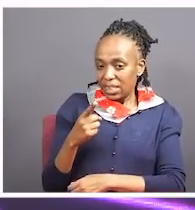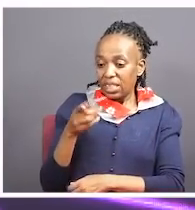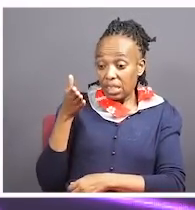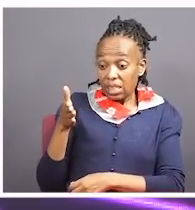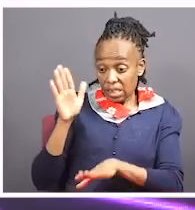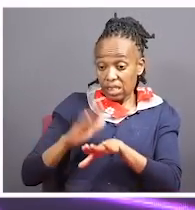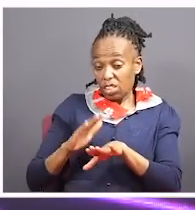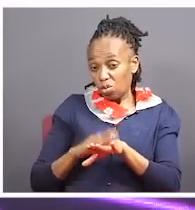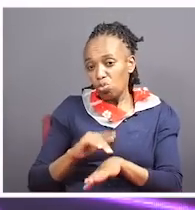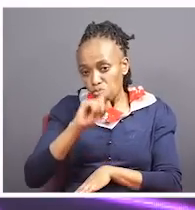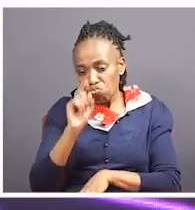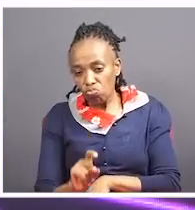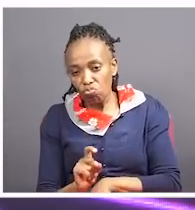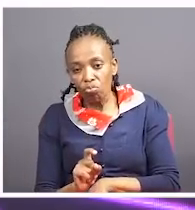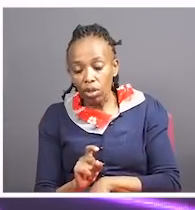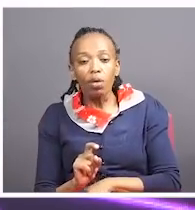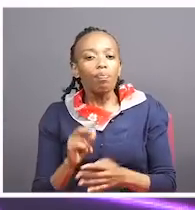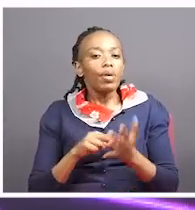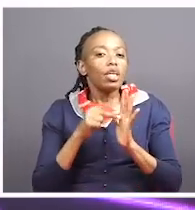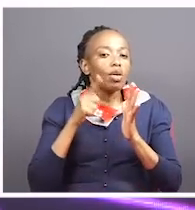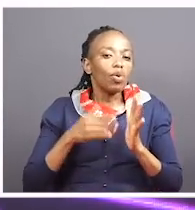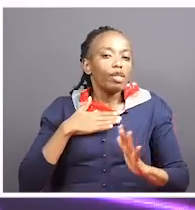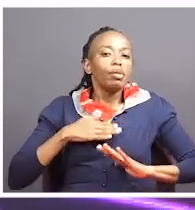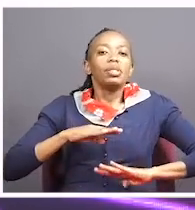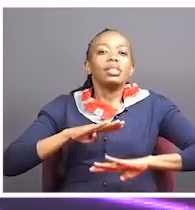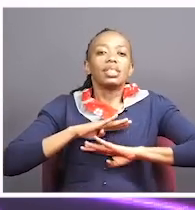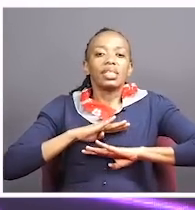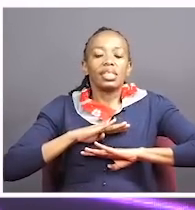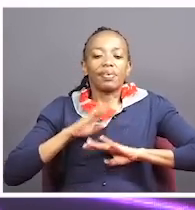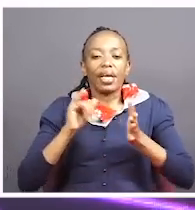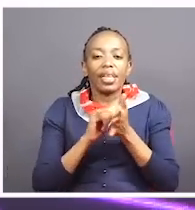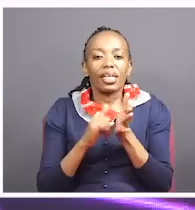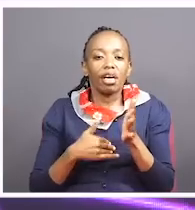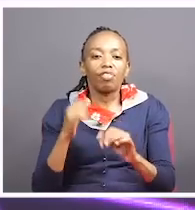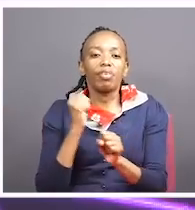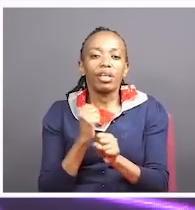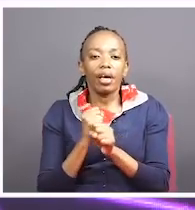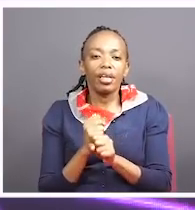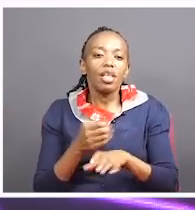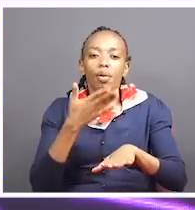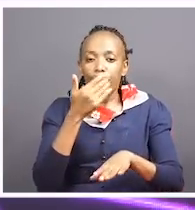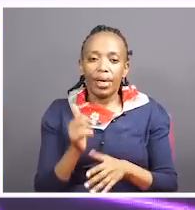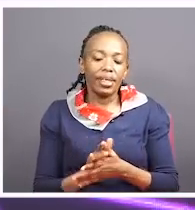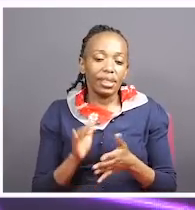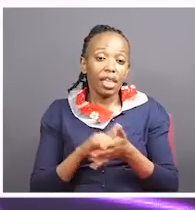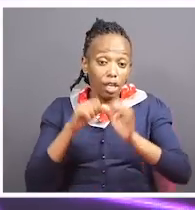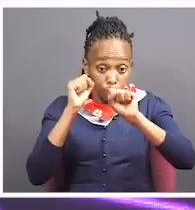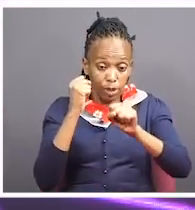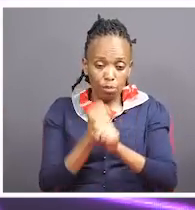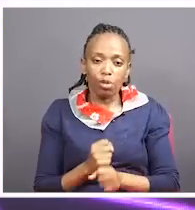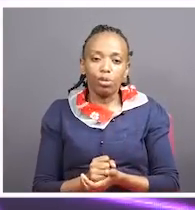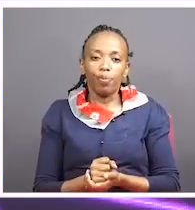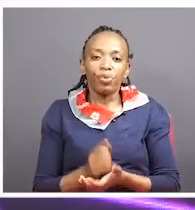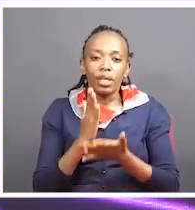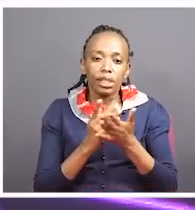say, "It is good"? In other words, I'm satisfied that I have done the very best that I